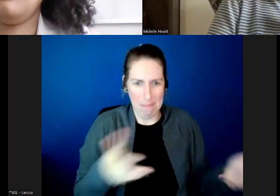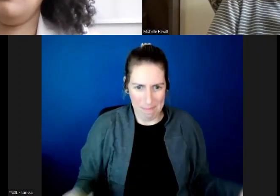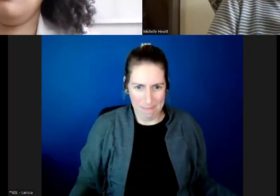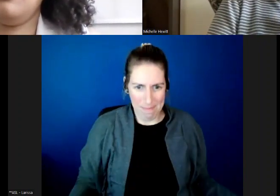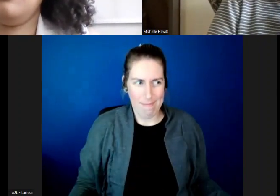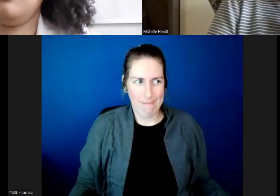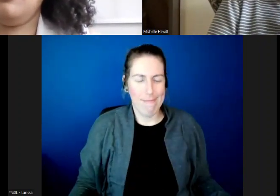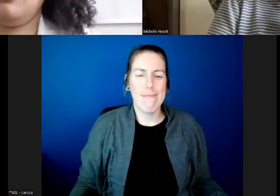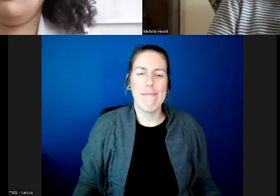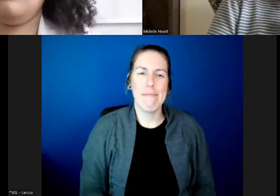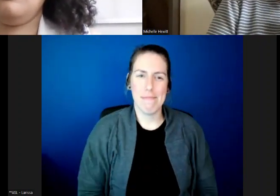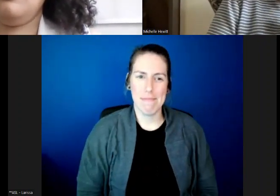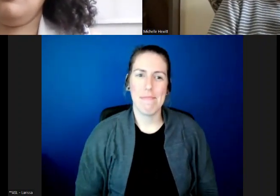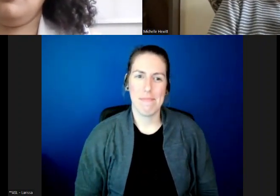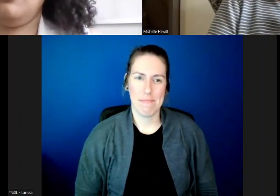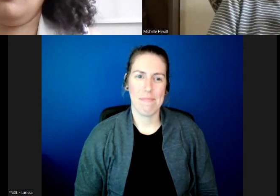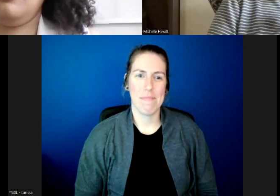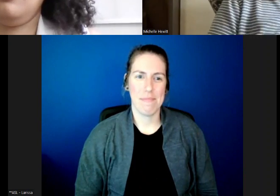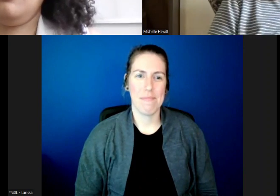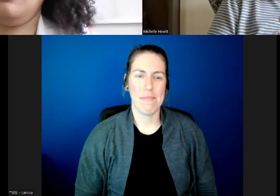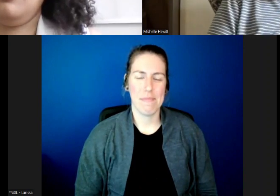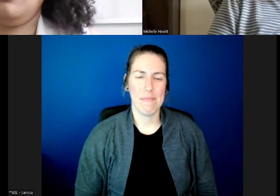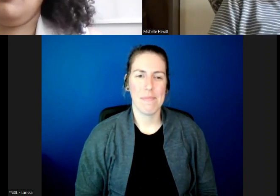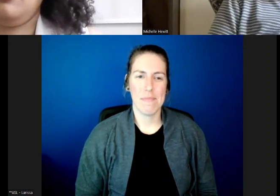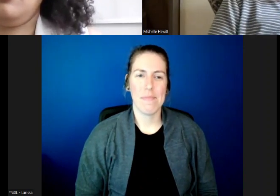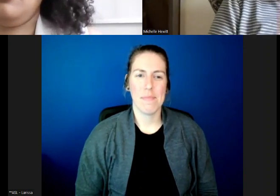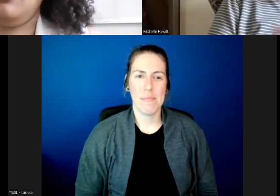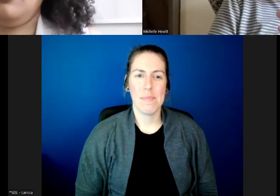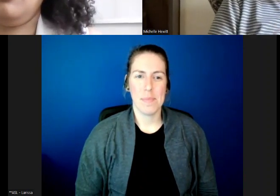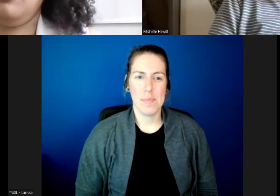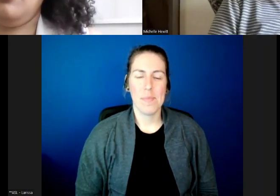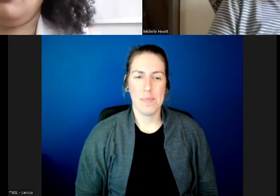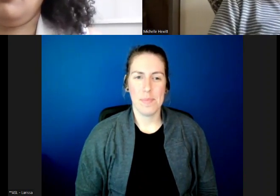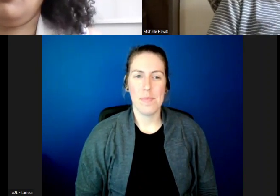spend the money that they're able to access on. So, you know,